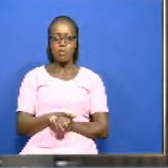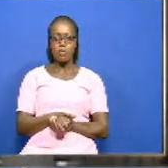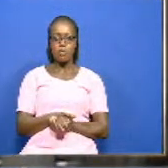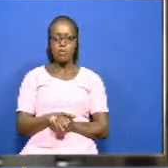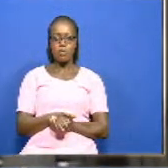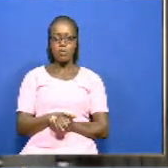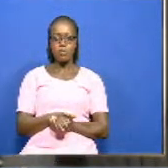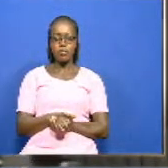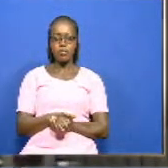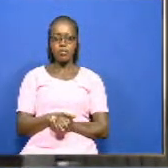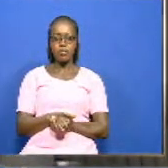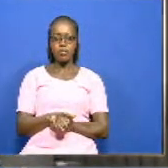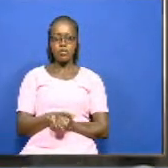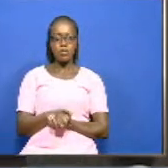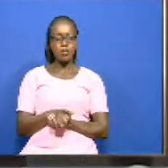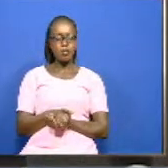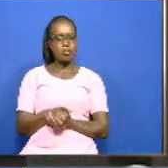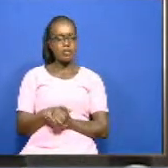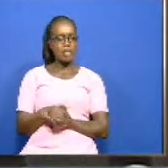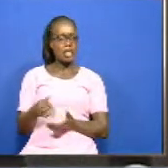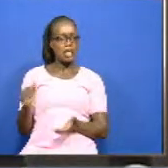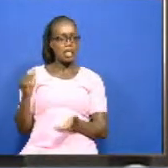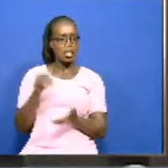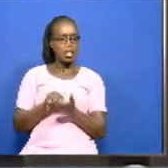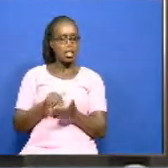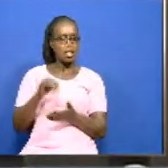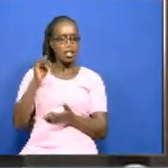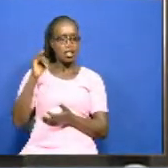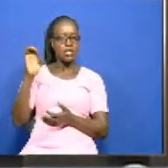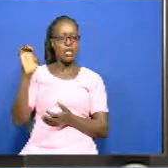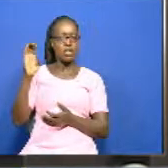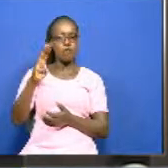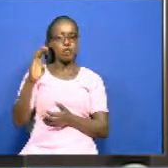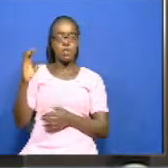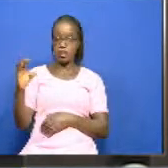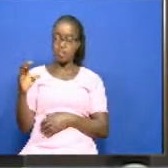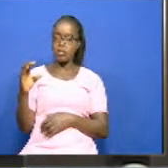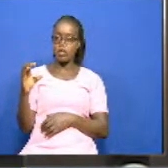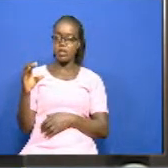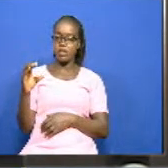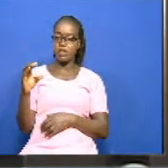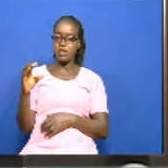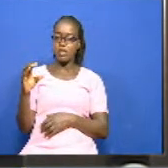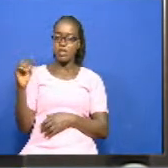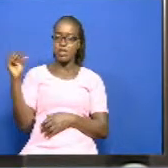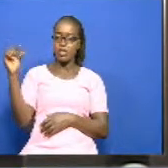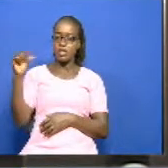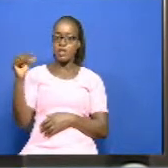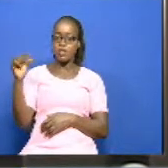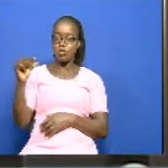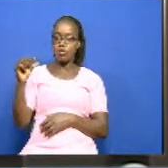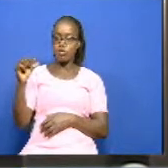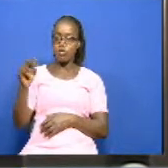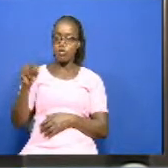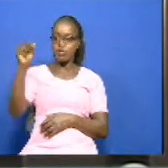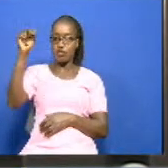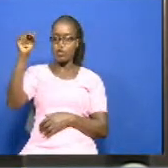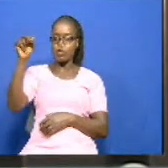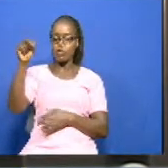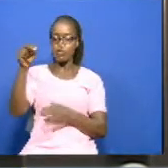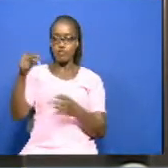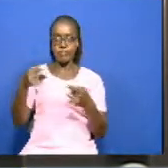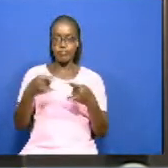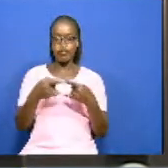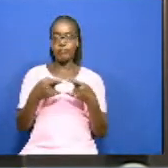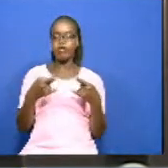It is back to the drawing board for the electoral body after the court declared the seat for Gatundu North vacant. The MP Anne